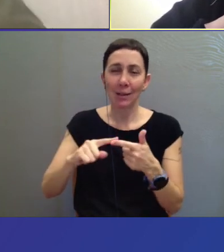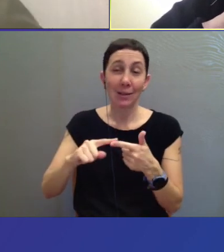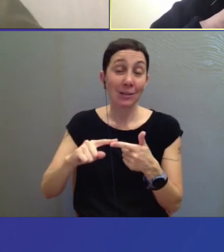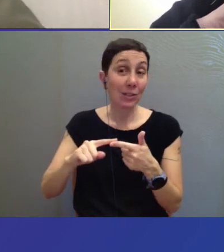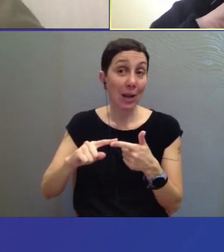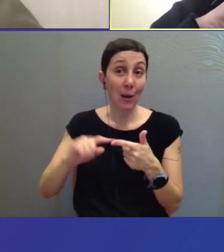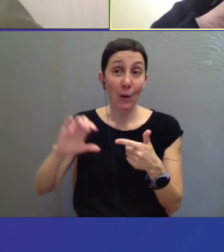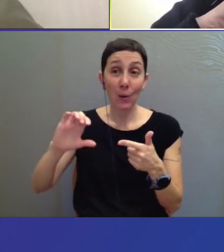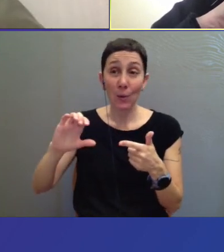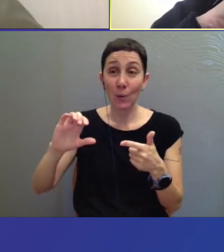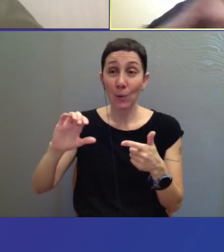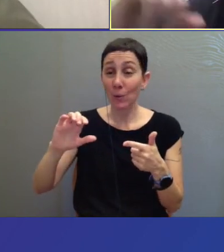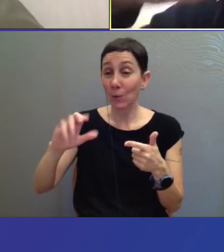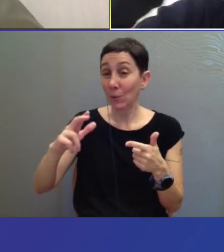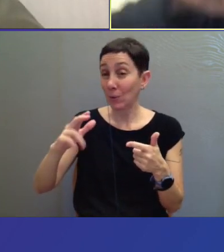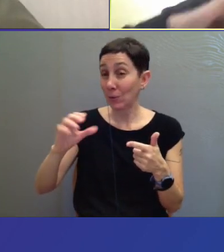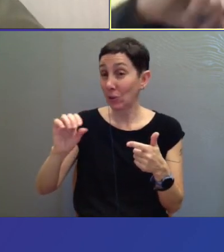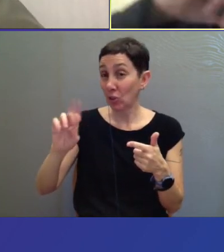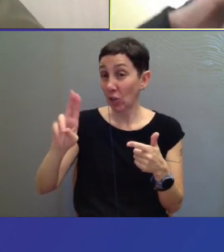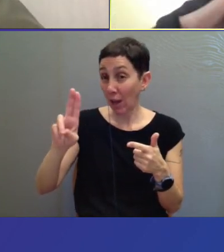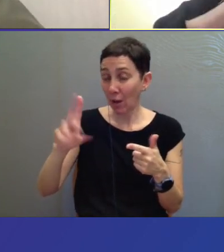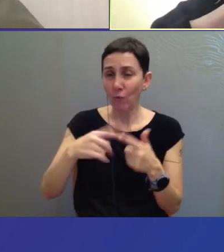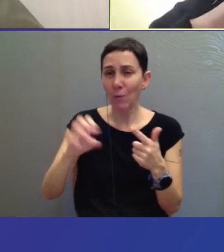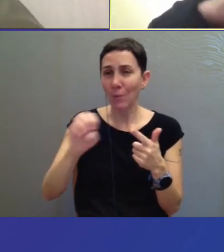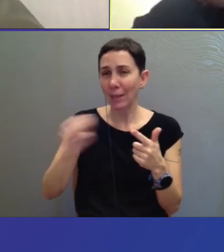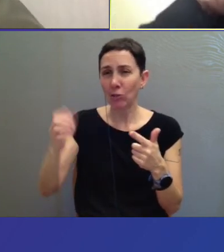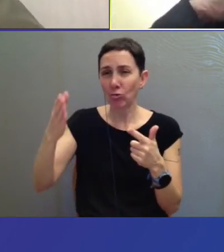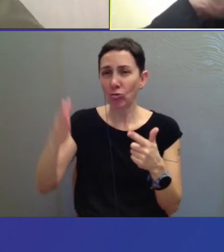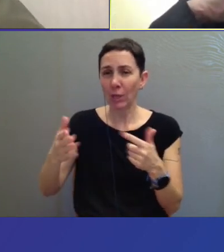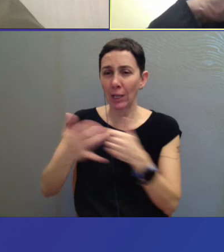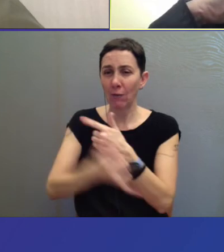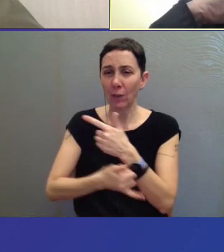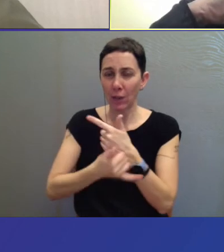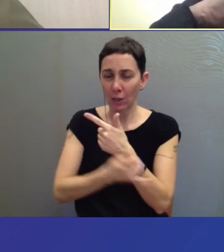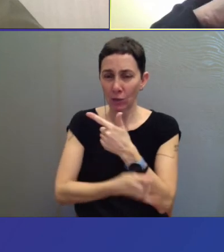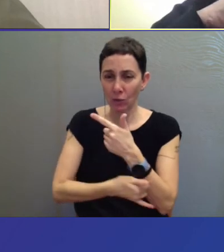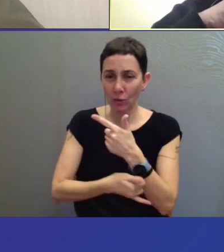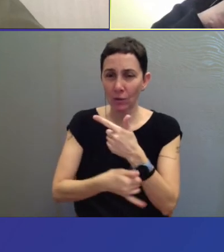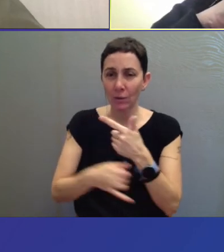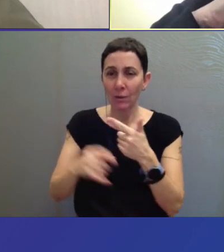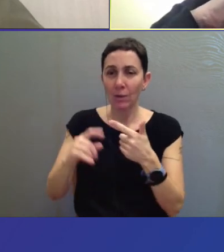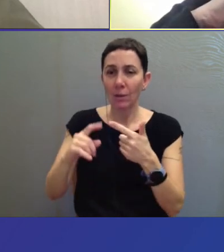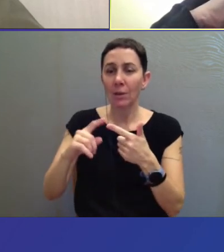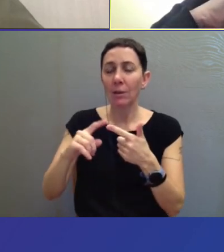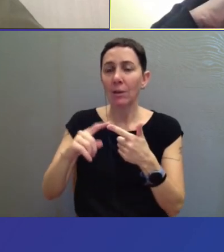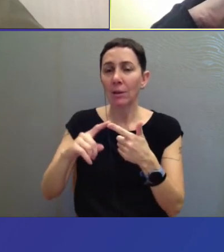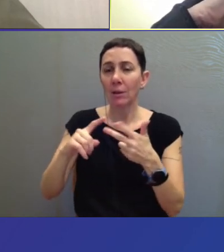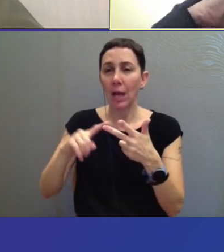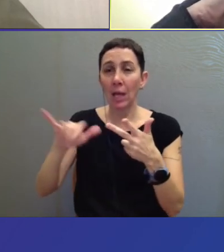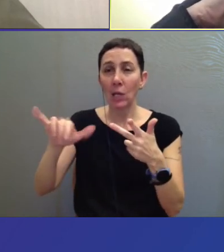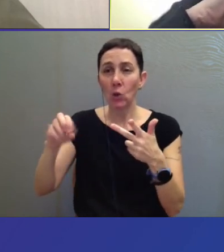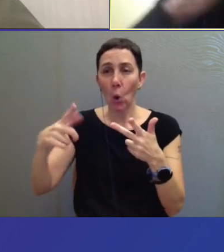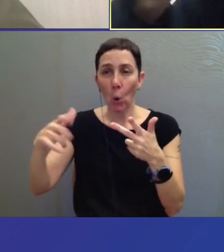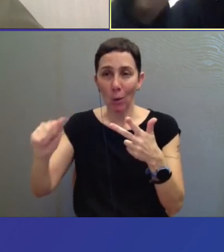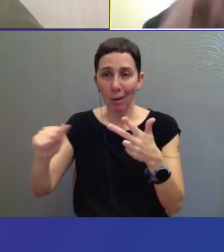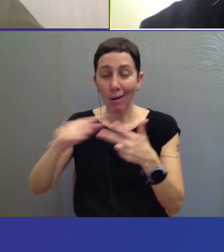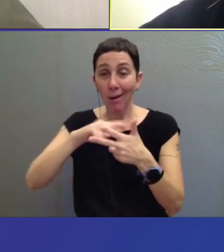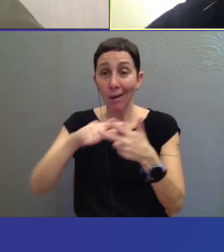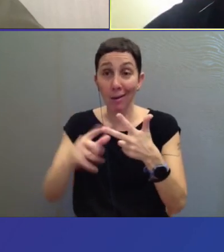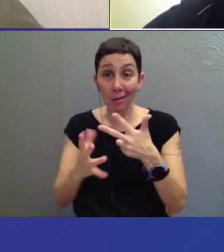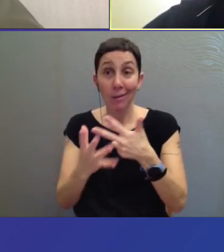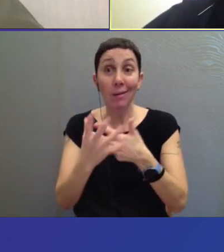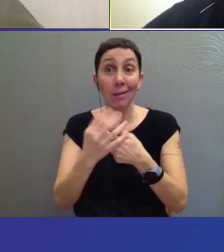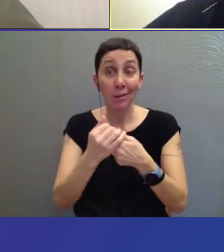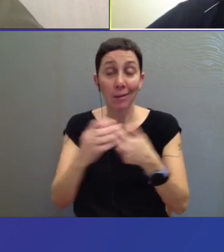the eastern side of the country, specifically Mayurbhanj Chow, and yoga, which is,